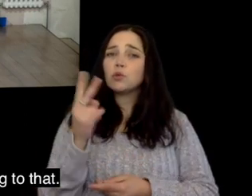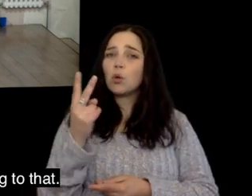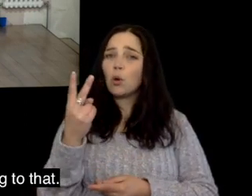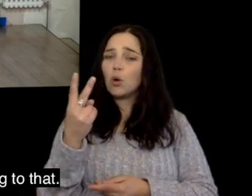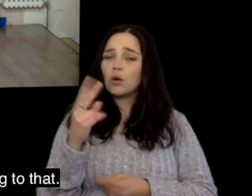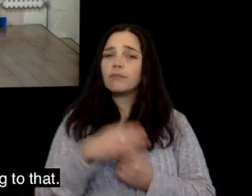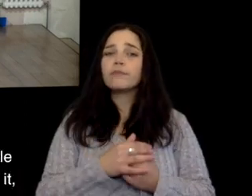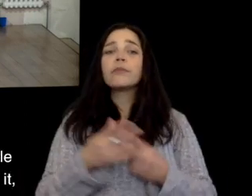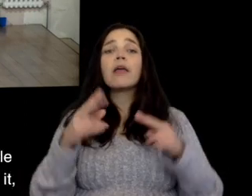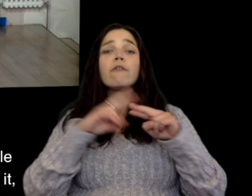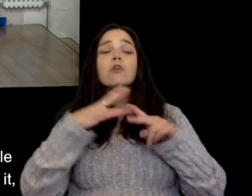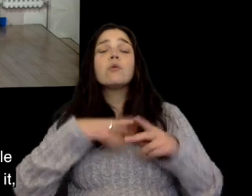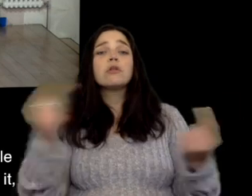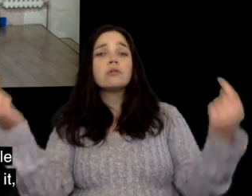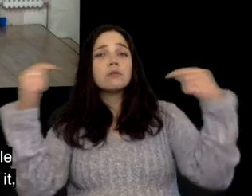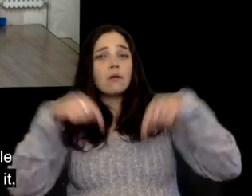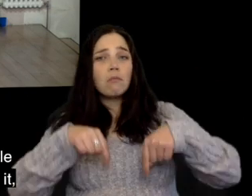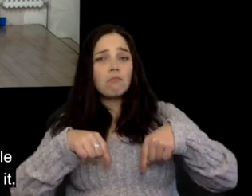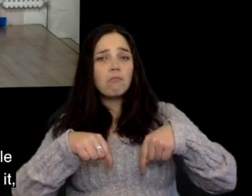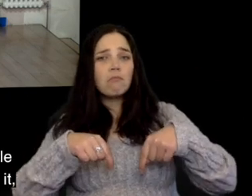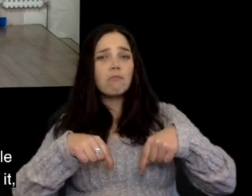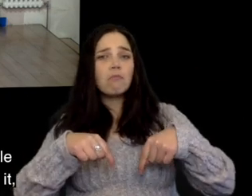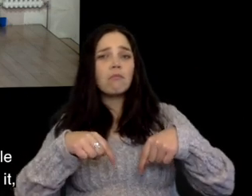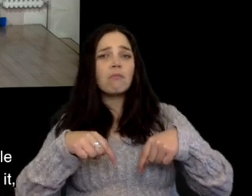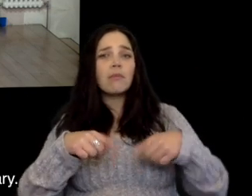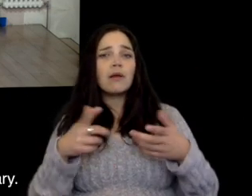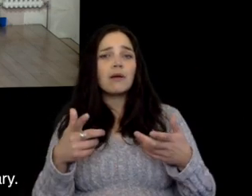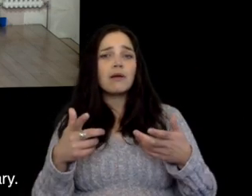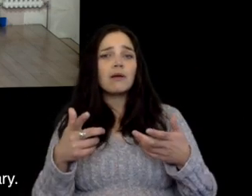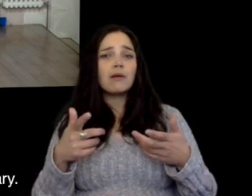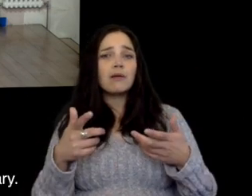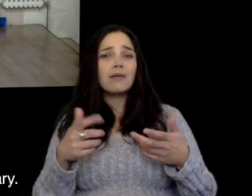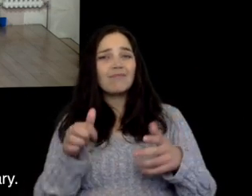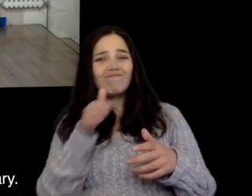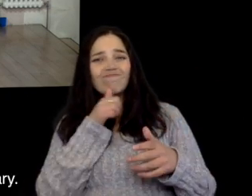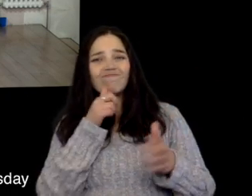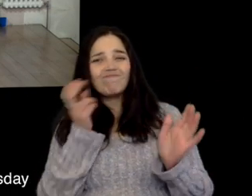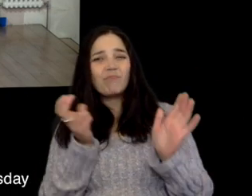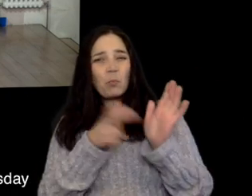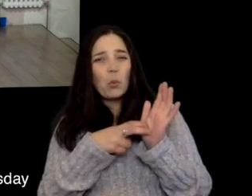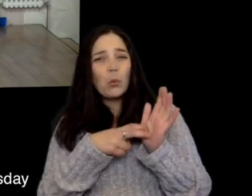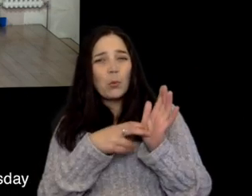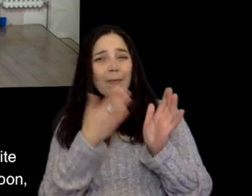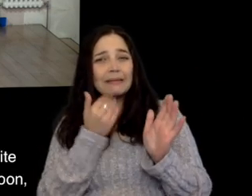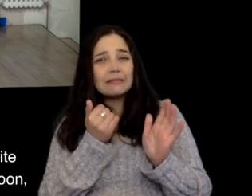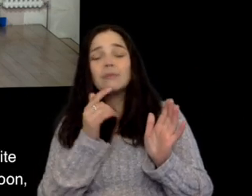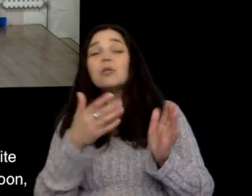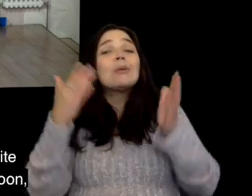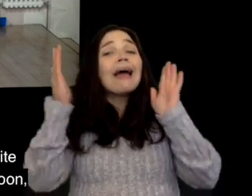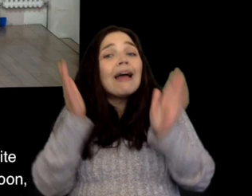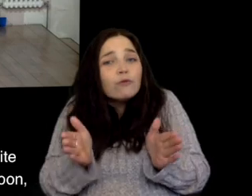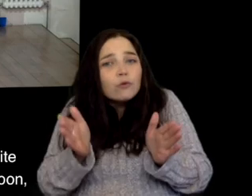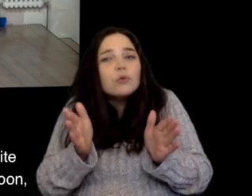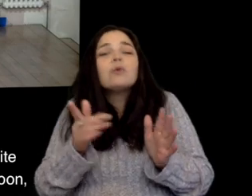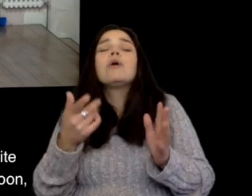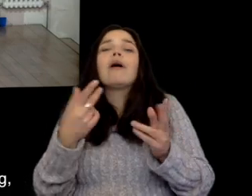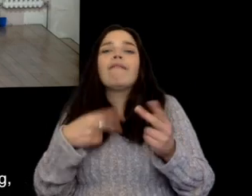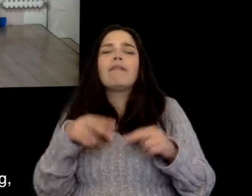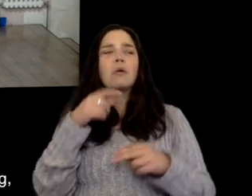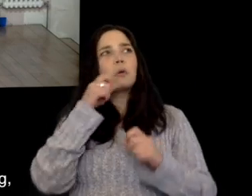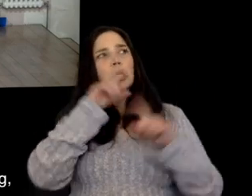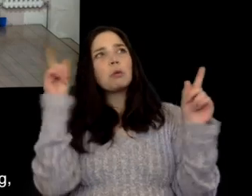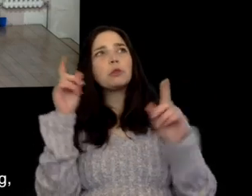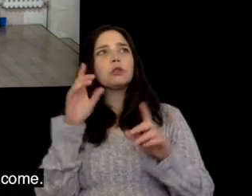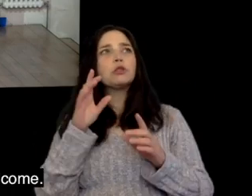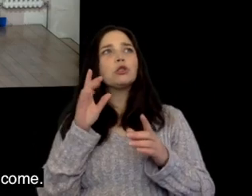2 o'clock. If you'd like to come along to that, yeah, it's preferable if you can book for it, but it's not necessary. If you get